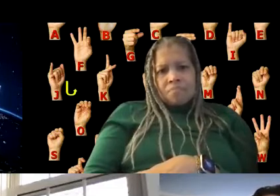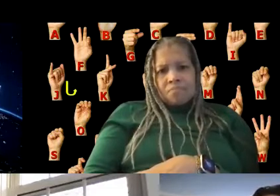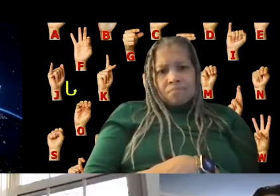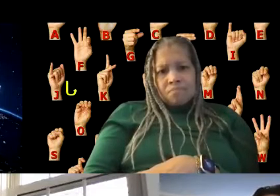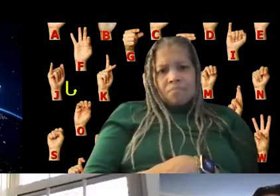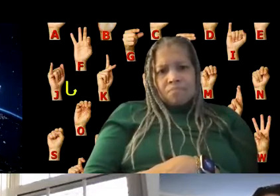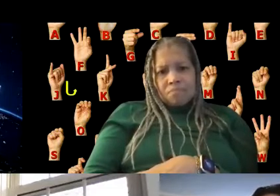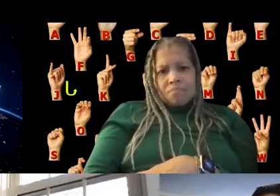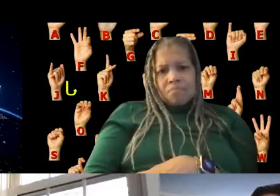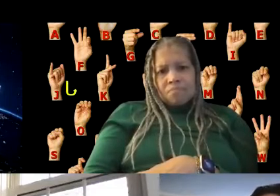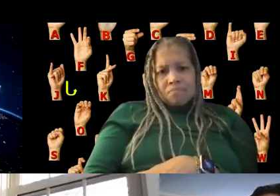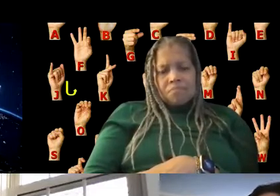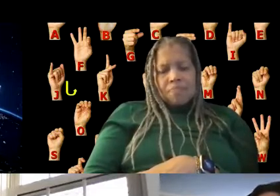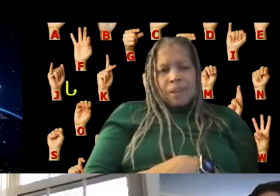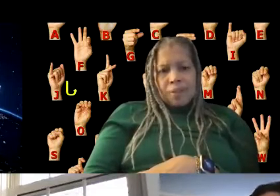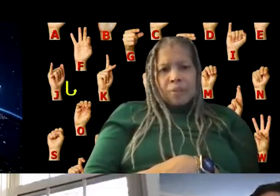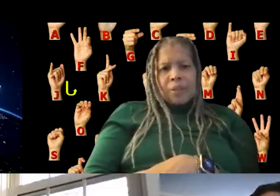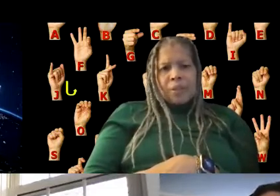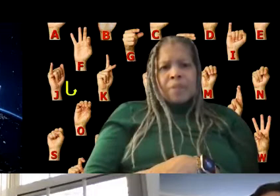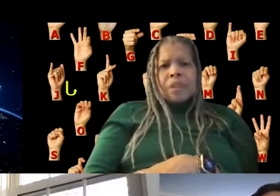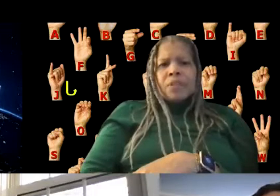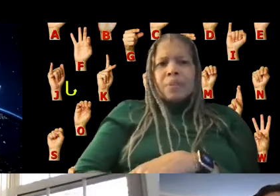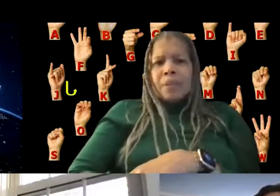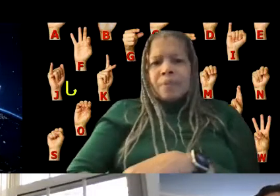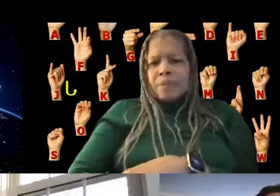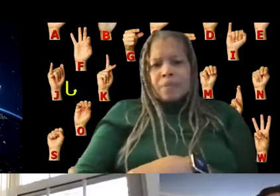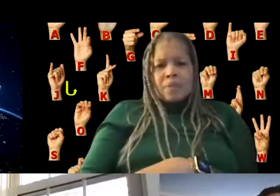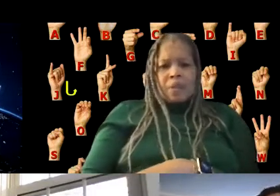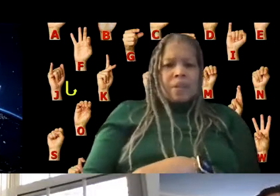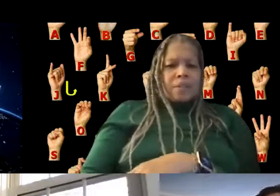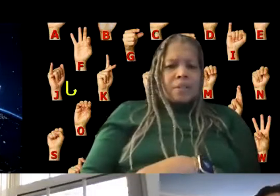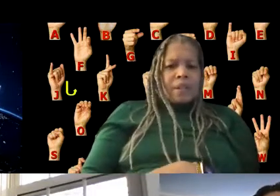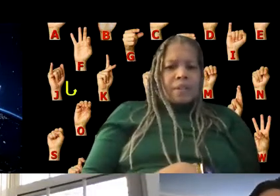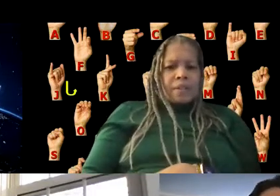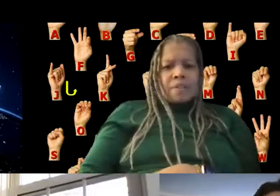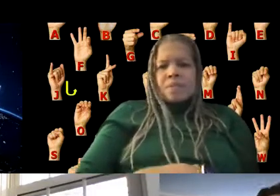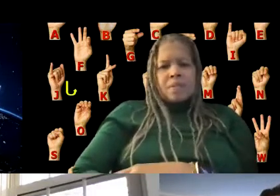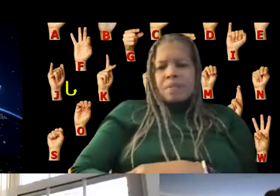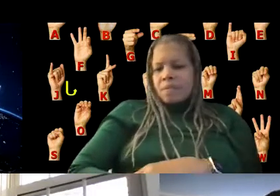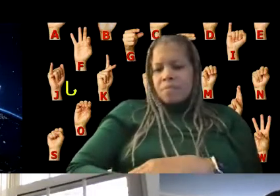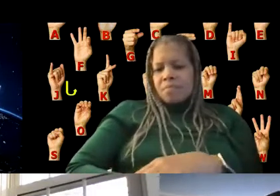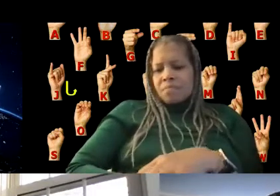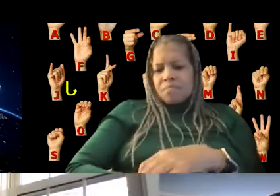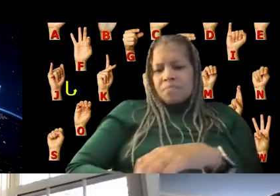pervasive in every part of our lives. Absolutely. Go ahead. I was just going to say,